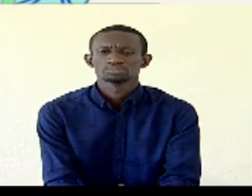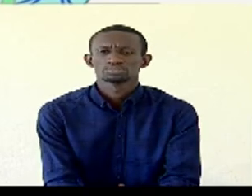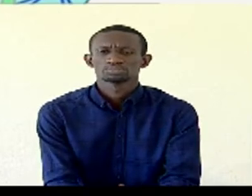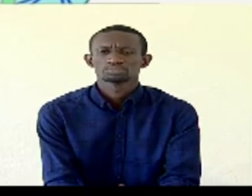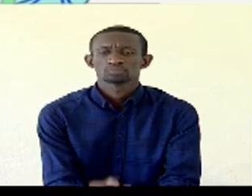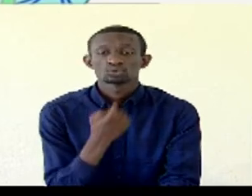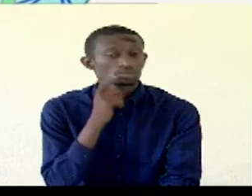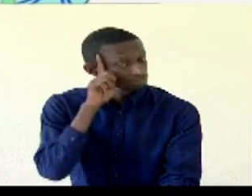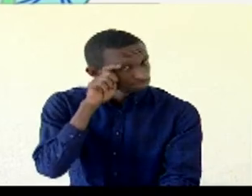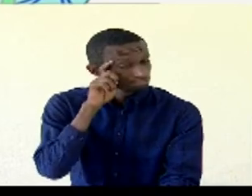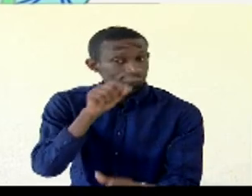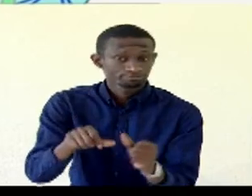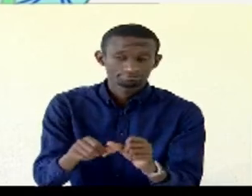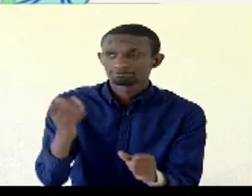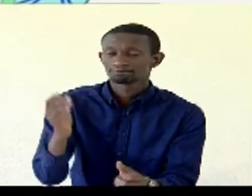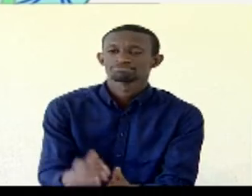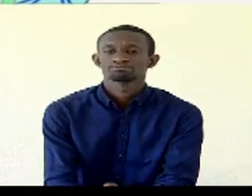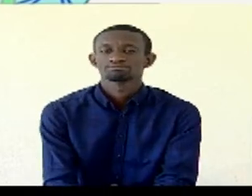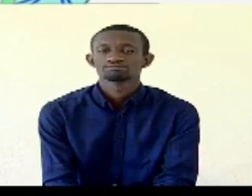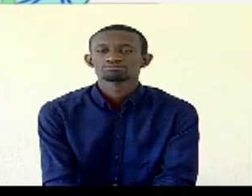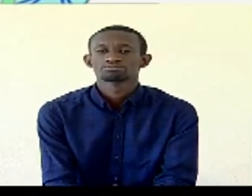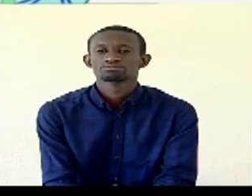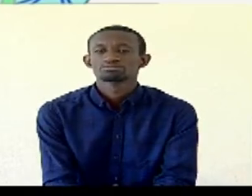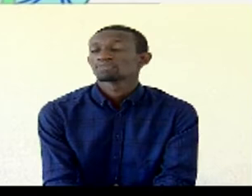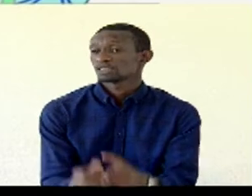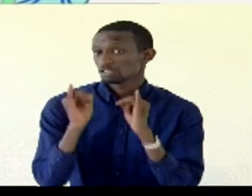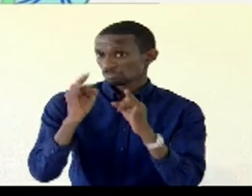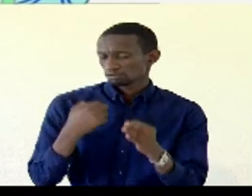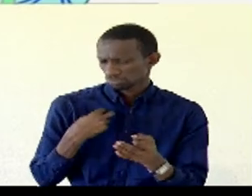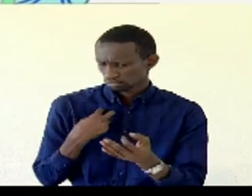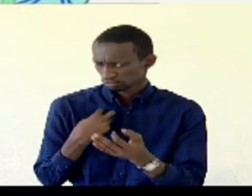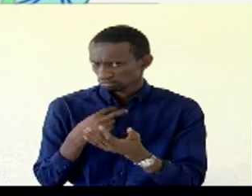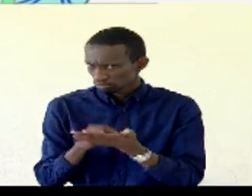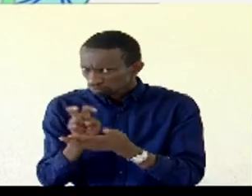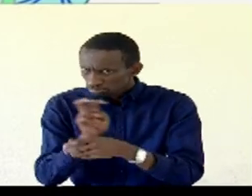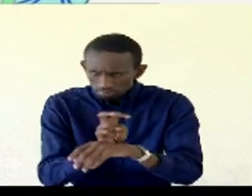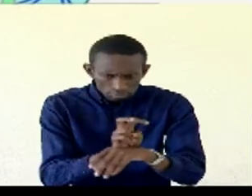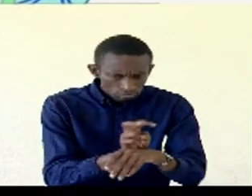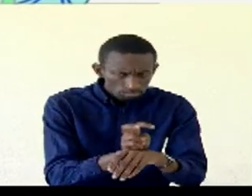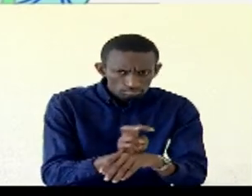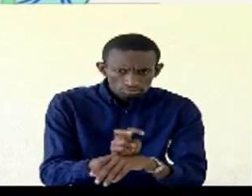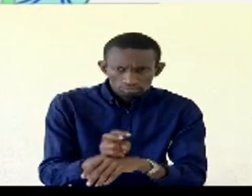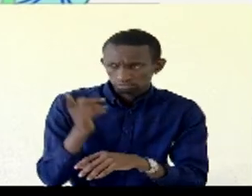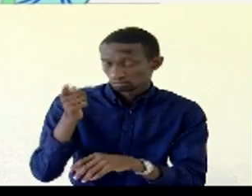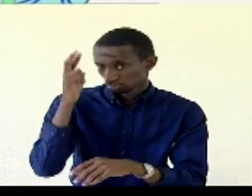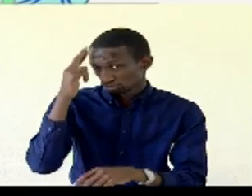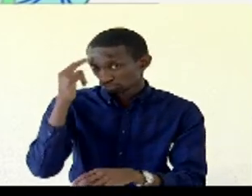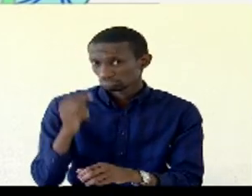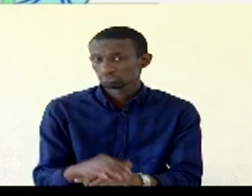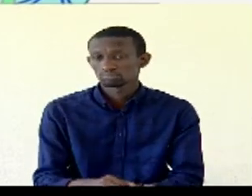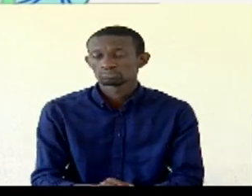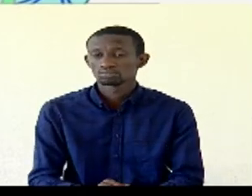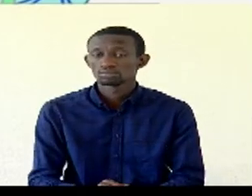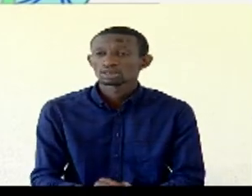We need to think about that. If I check this section, remember, this is